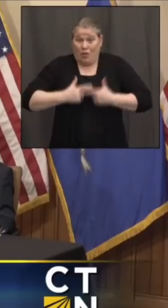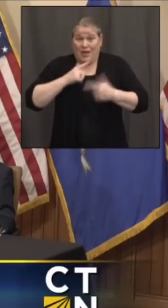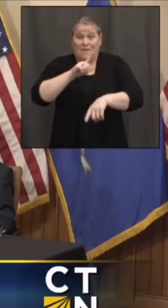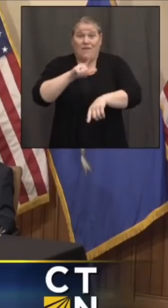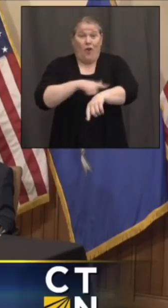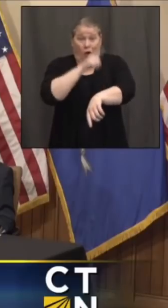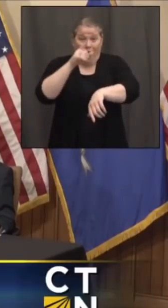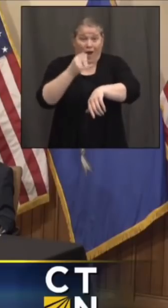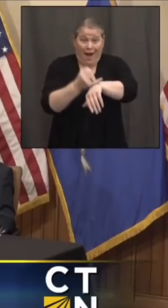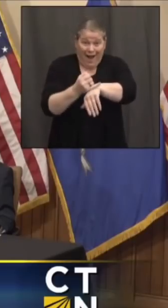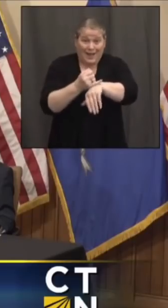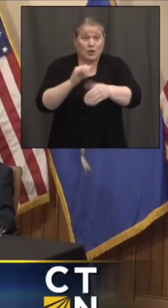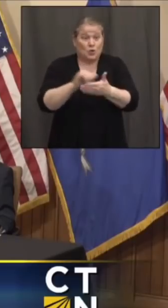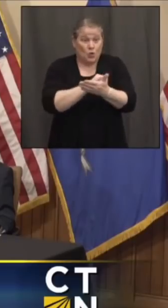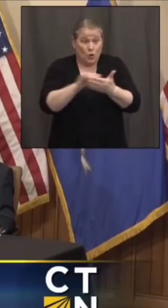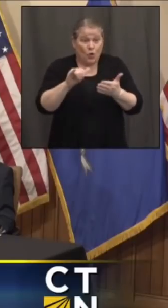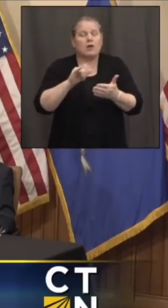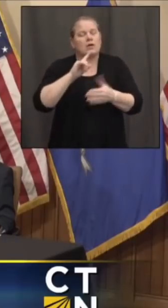Island?